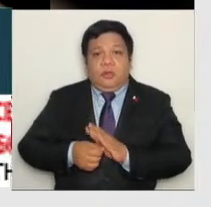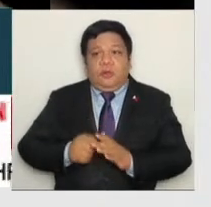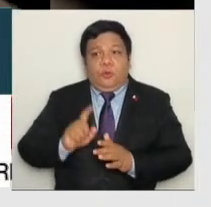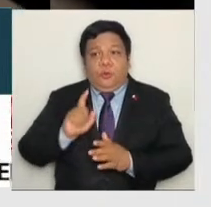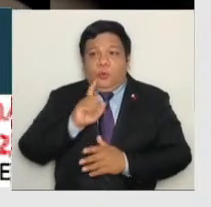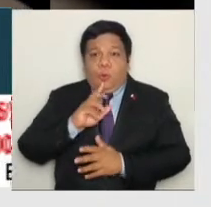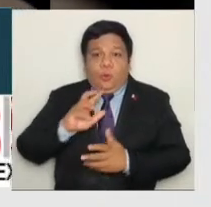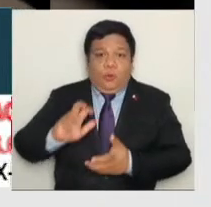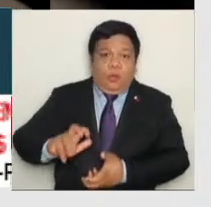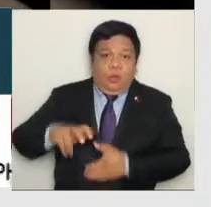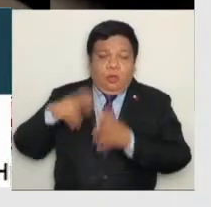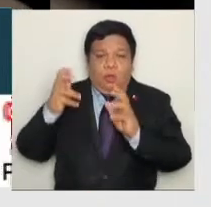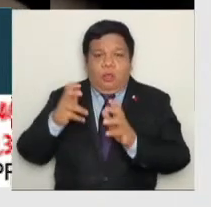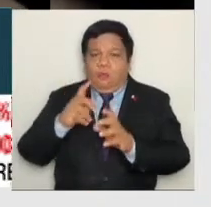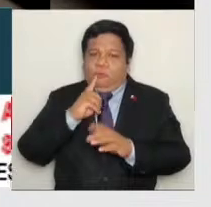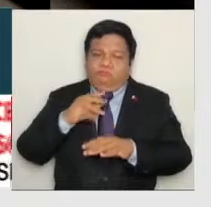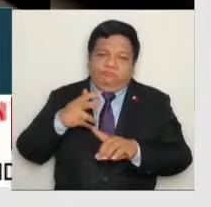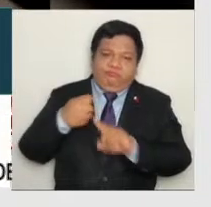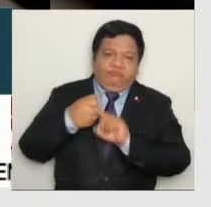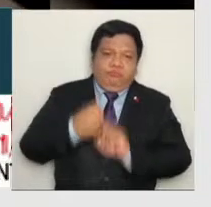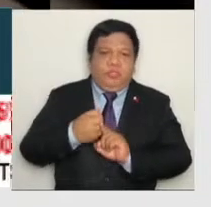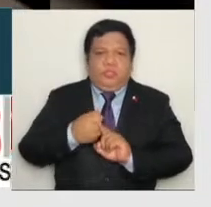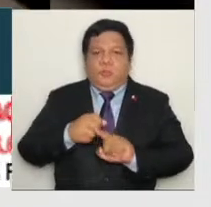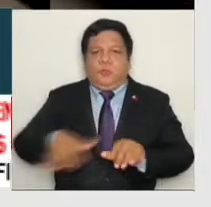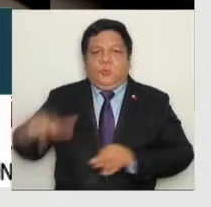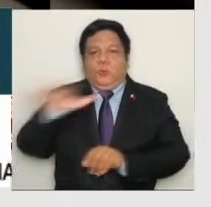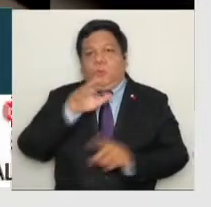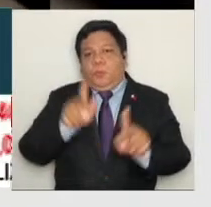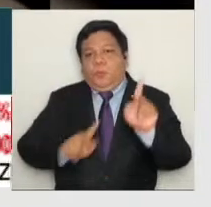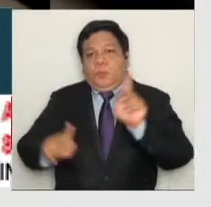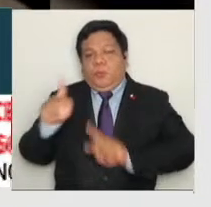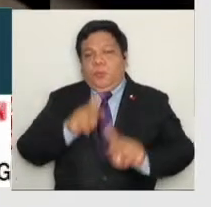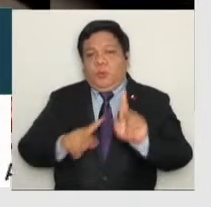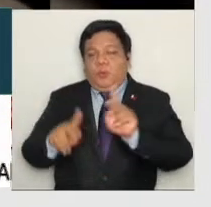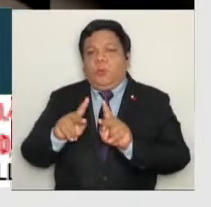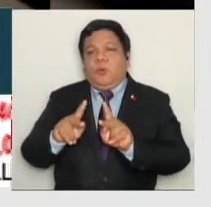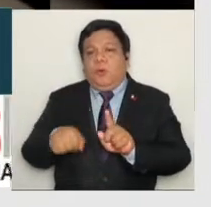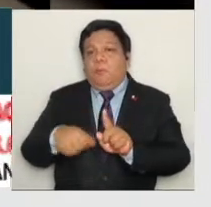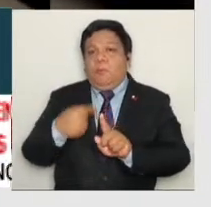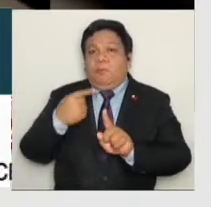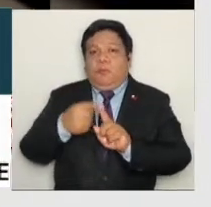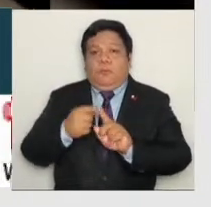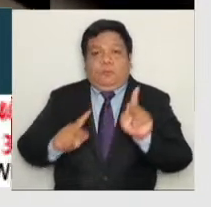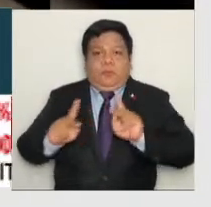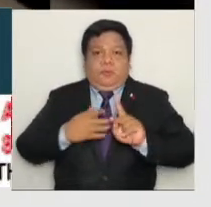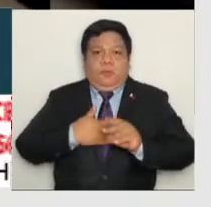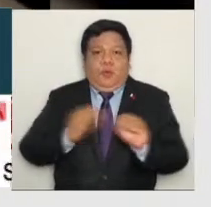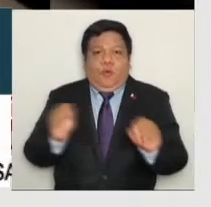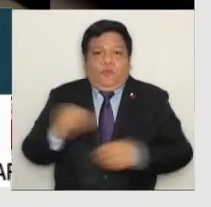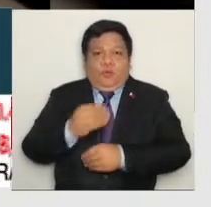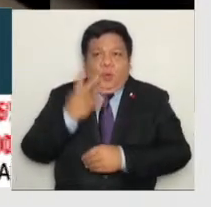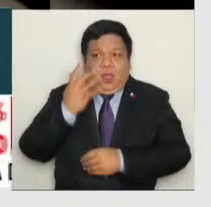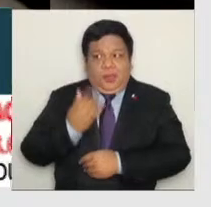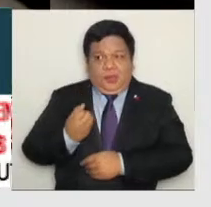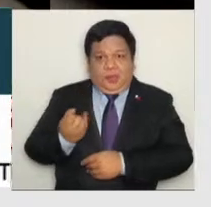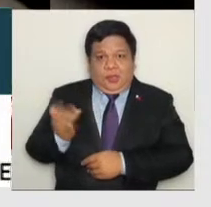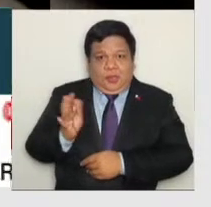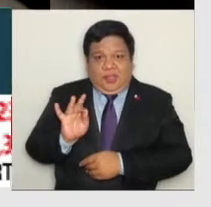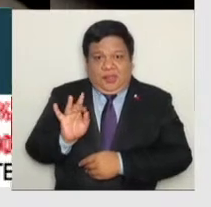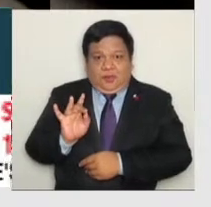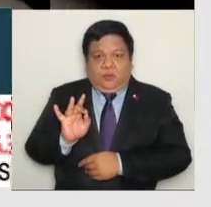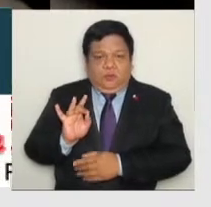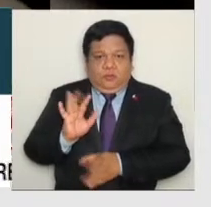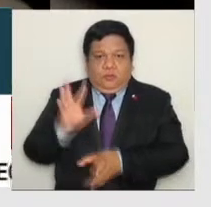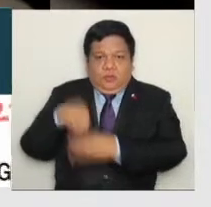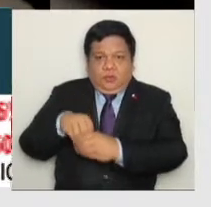disaster felt by the entire people, by the entire population, and more so by people from my office, because eight of us took that flight to bring the supplies